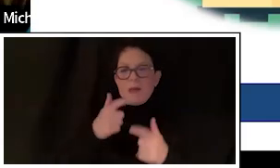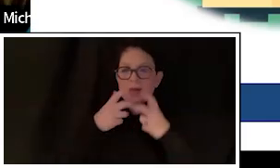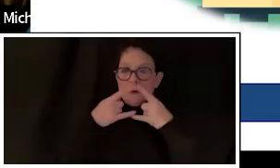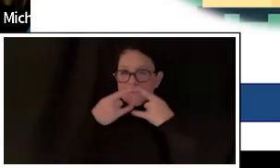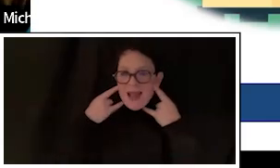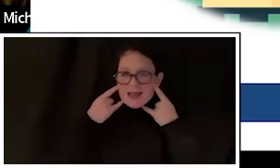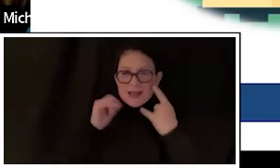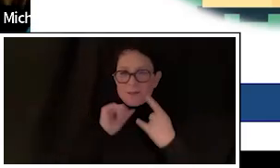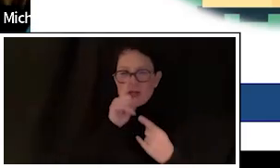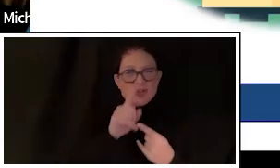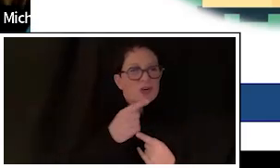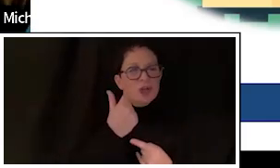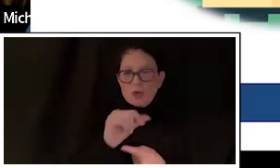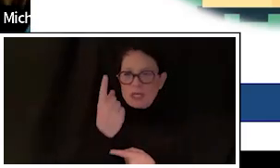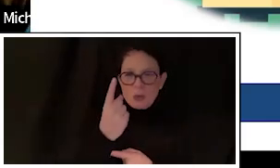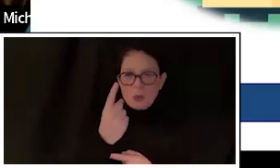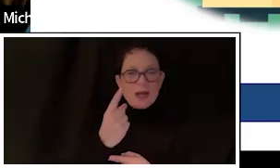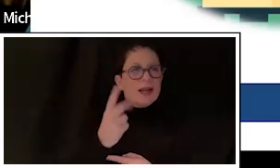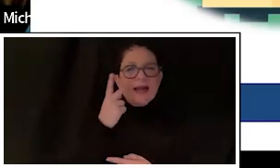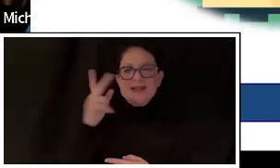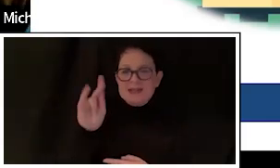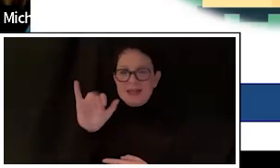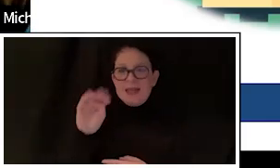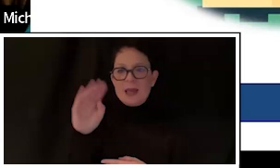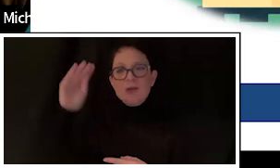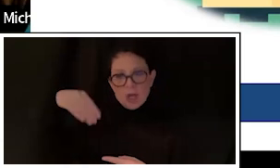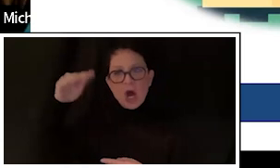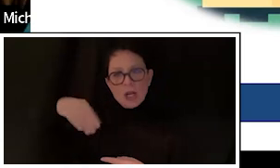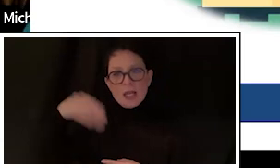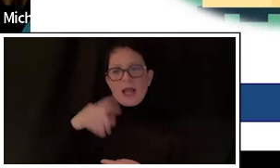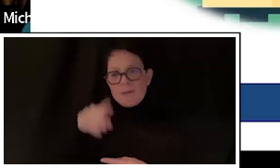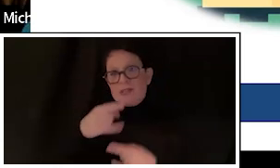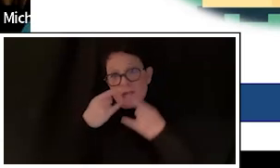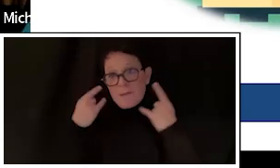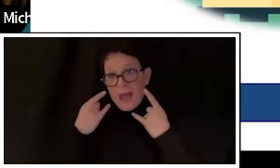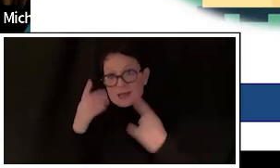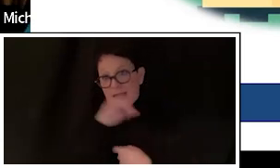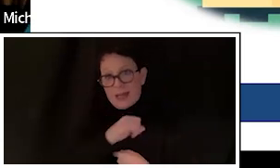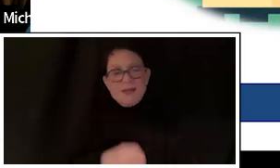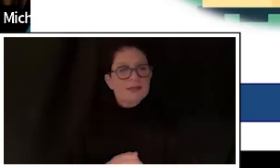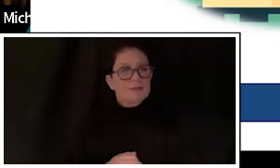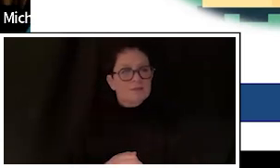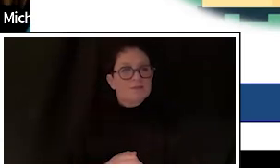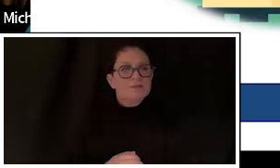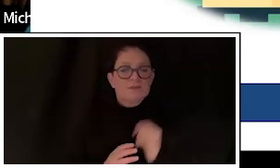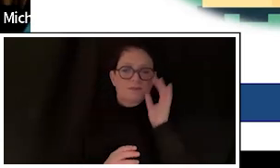really sure what's in that thought bubble. Thanks. I see Kim nodding, so I must be on the right track. I think it's a